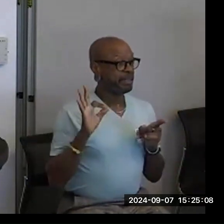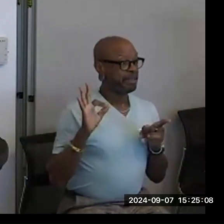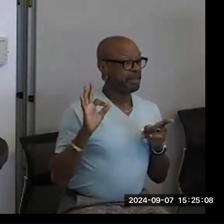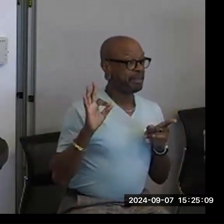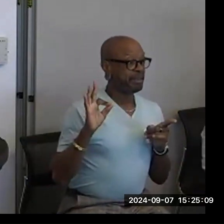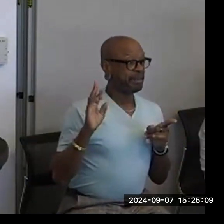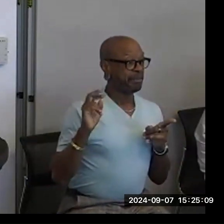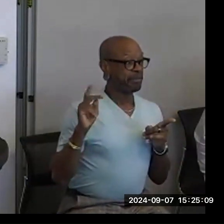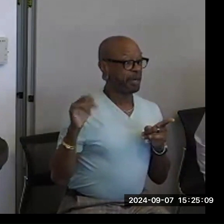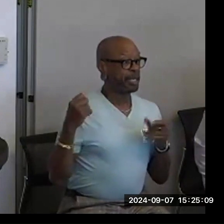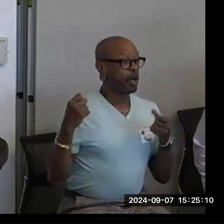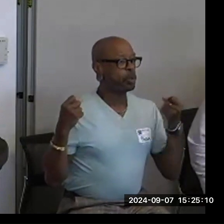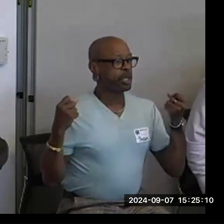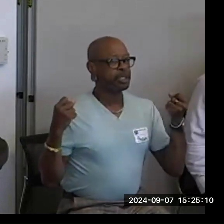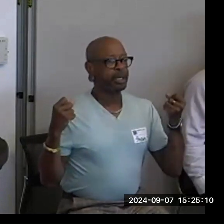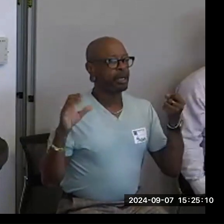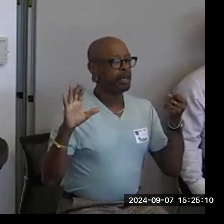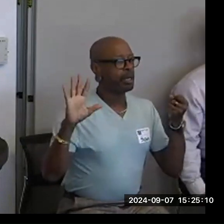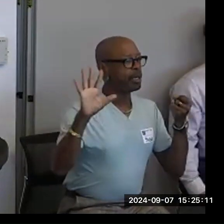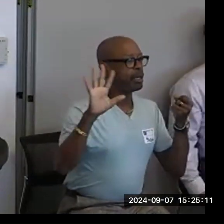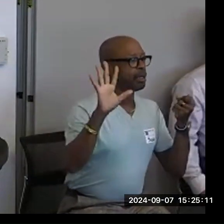Yes. Hobie. Oh. Yeah.